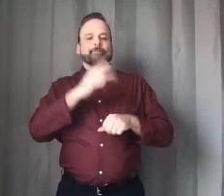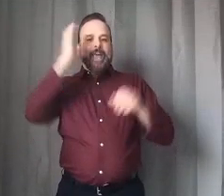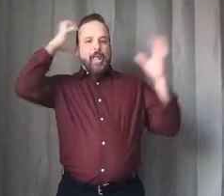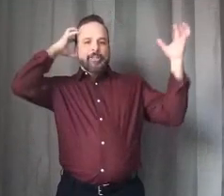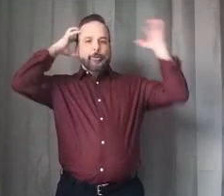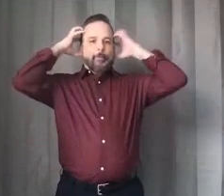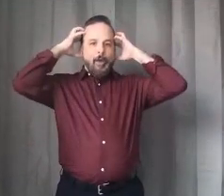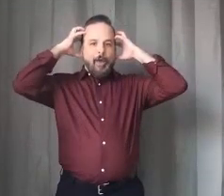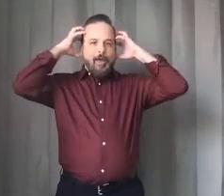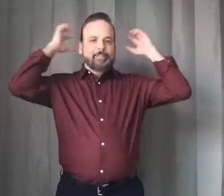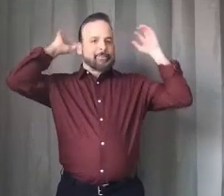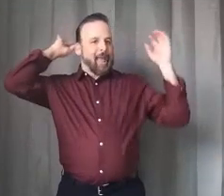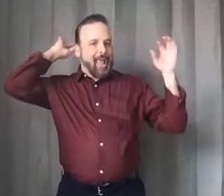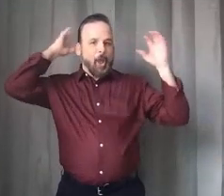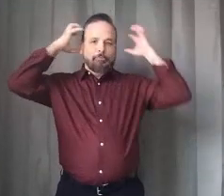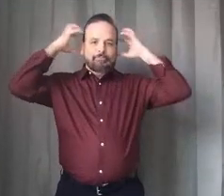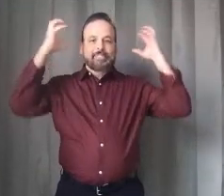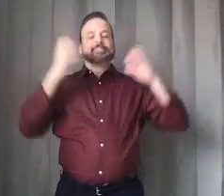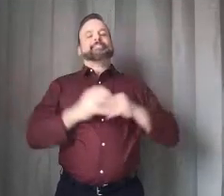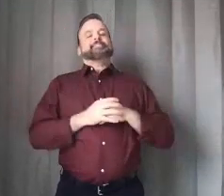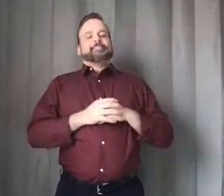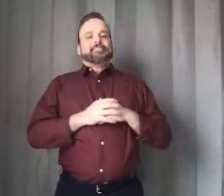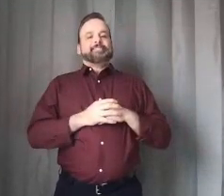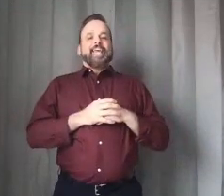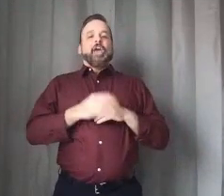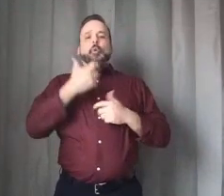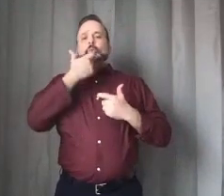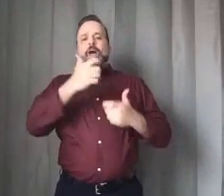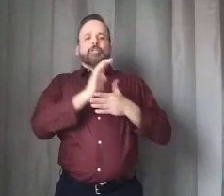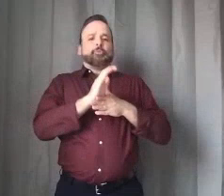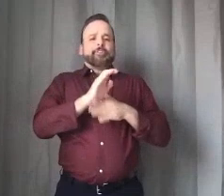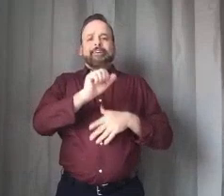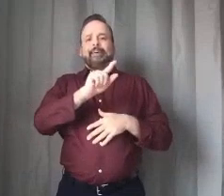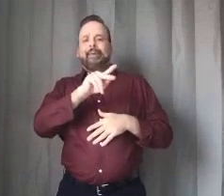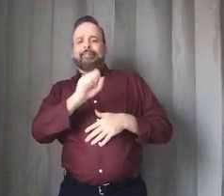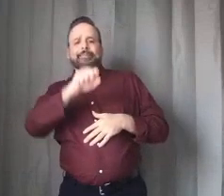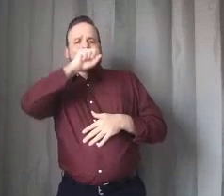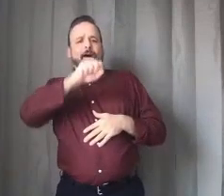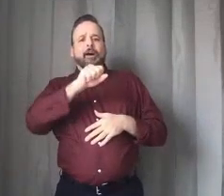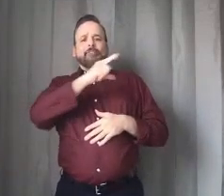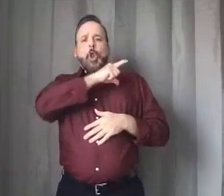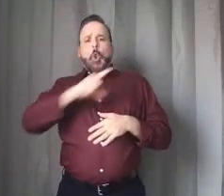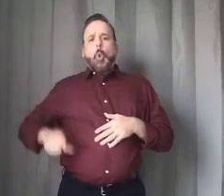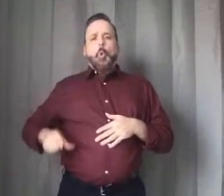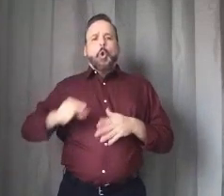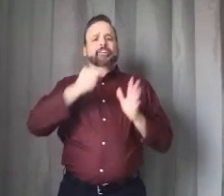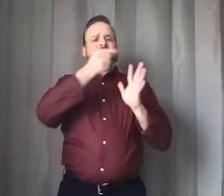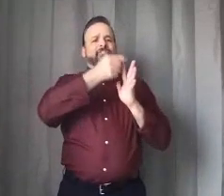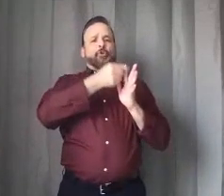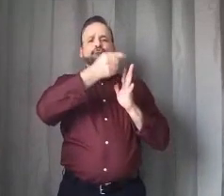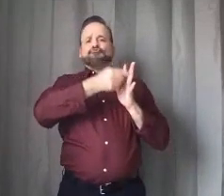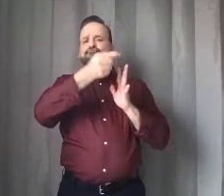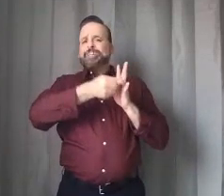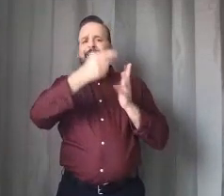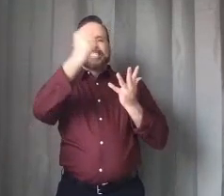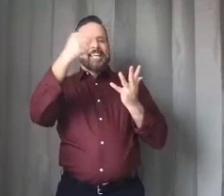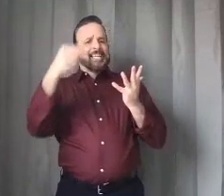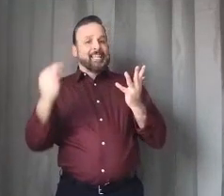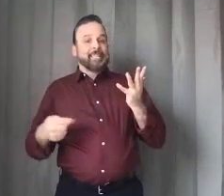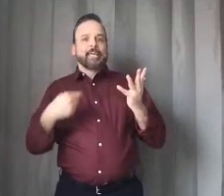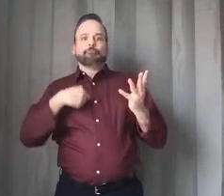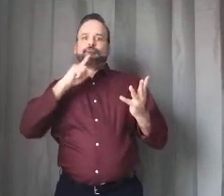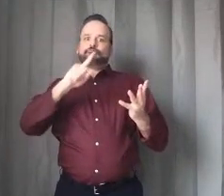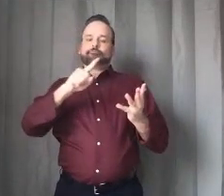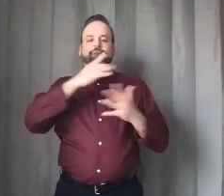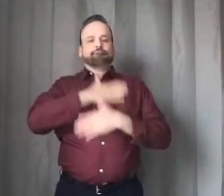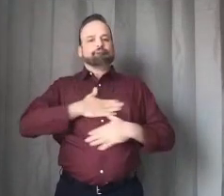and everything. And then Aliens I loved, Lord of the Rings, like anything like that I was into, but I just never